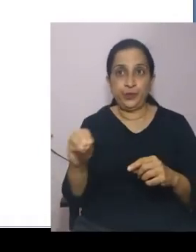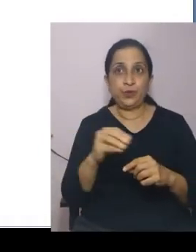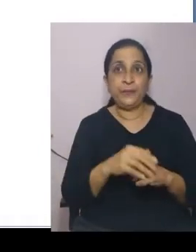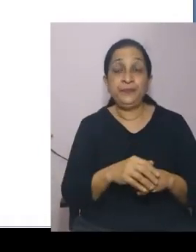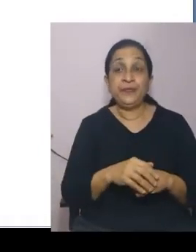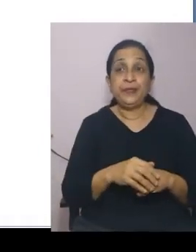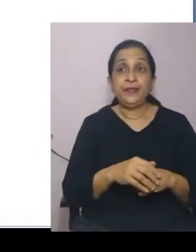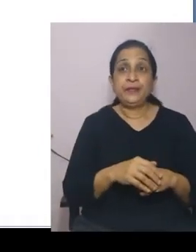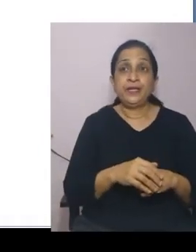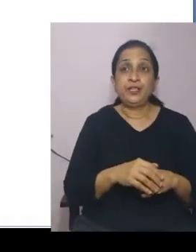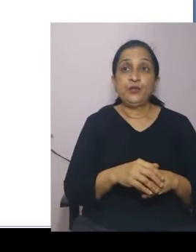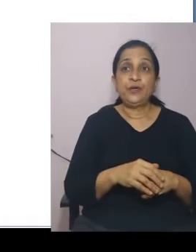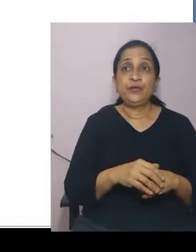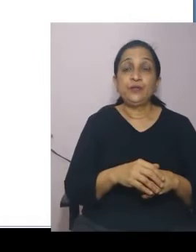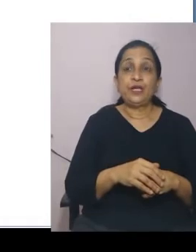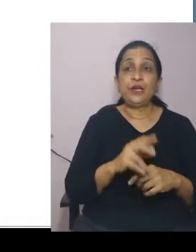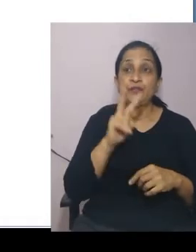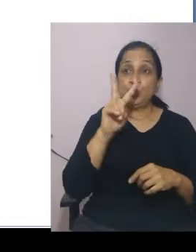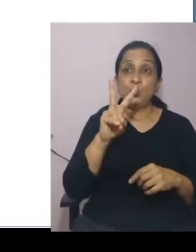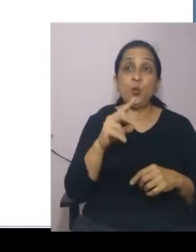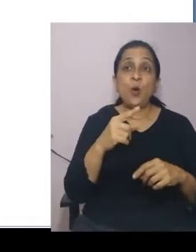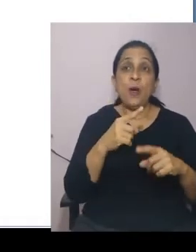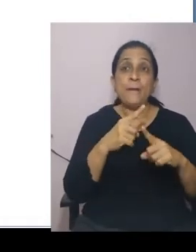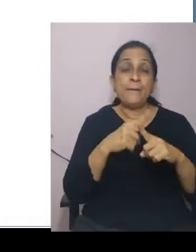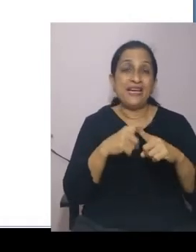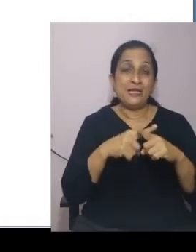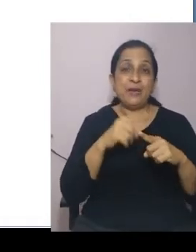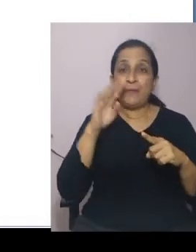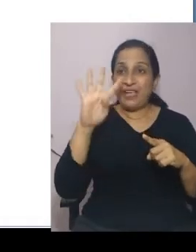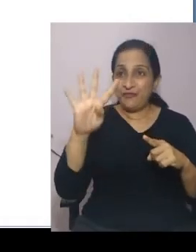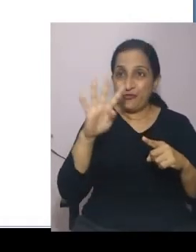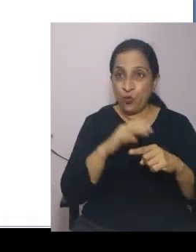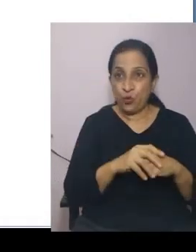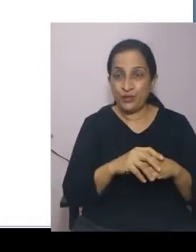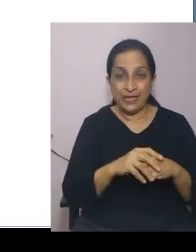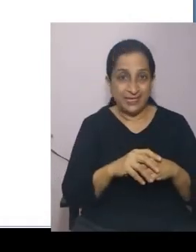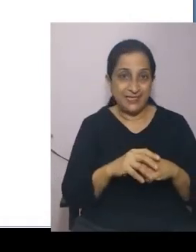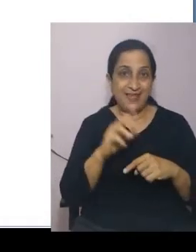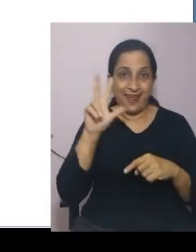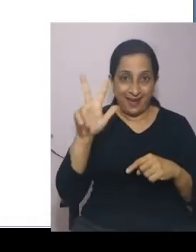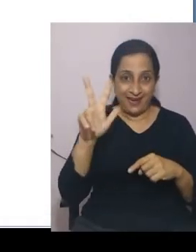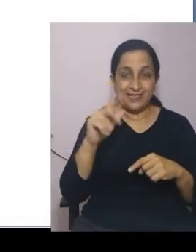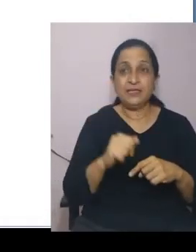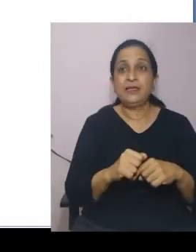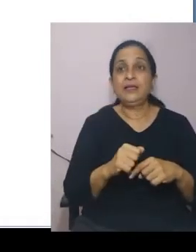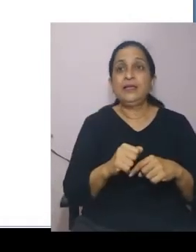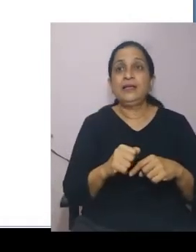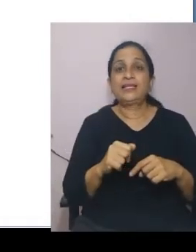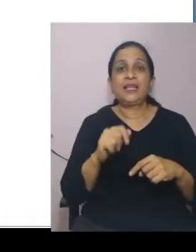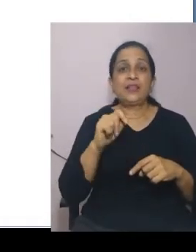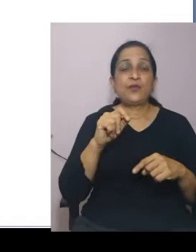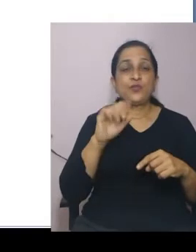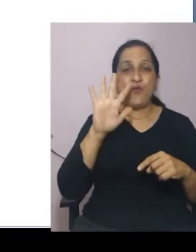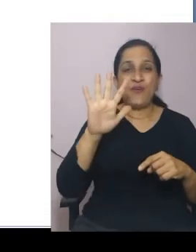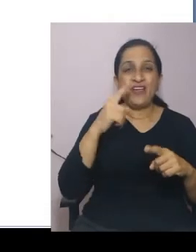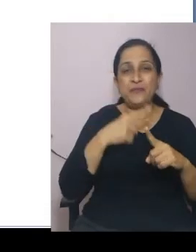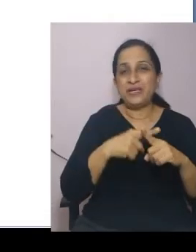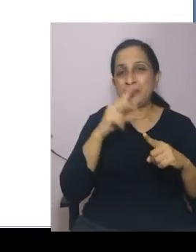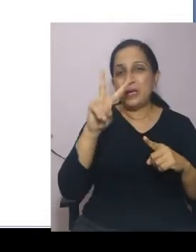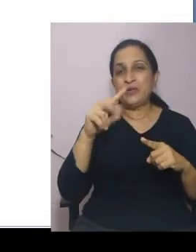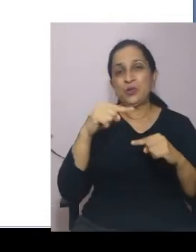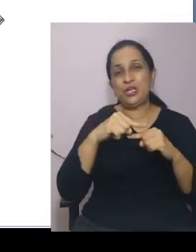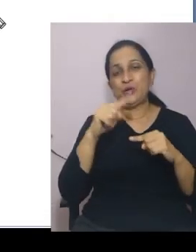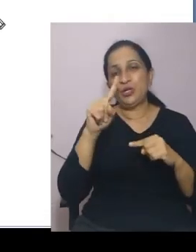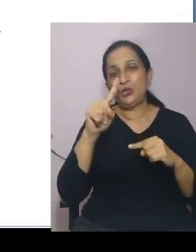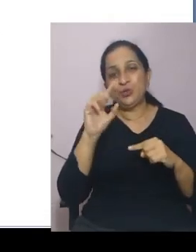you take this and this column, that is 2 4s are 8, 5 2s are 10, like that you create